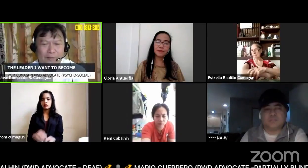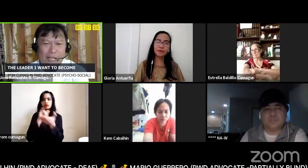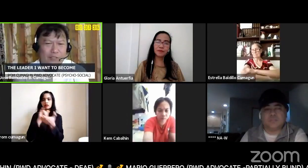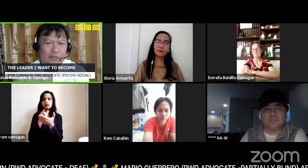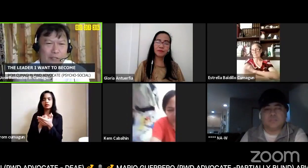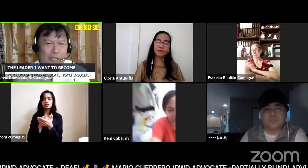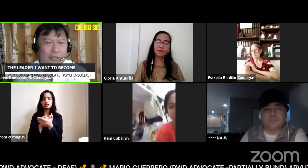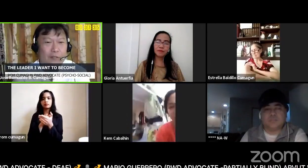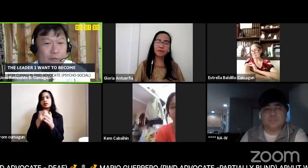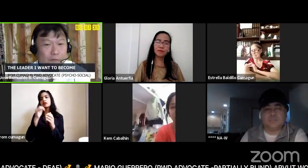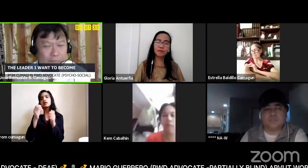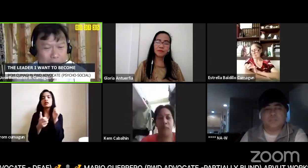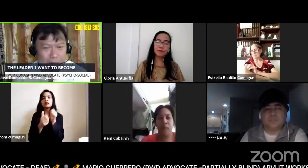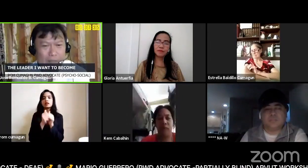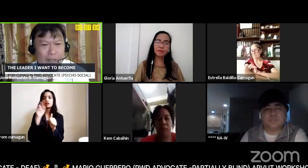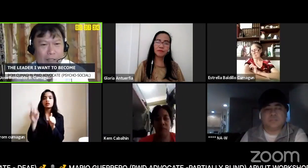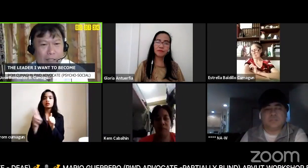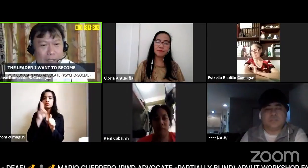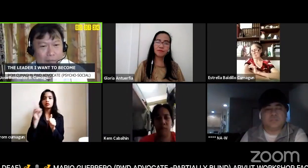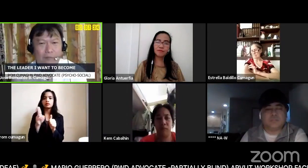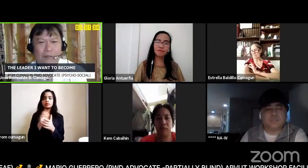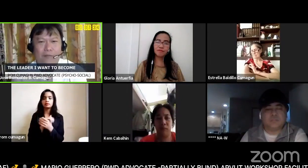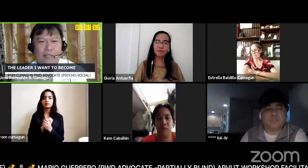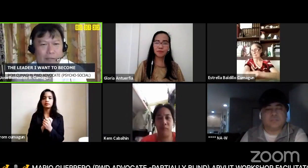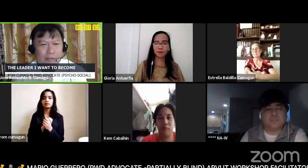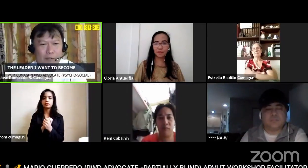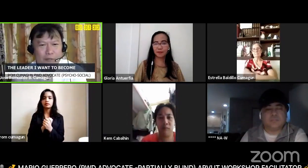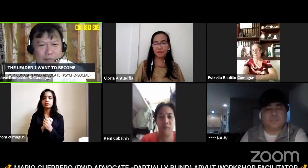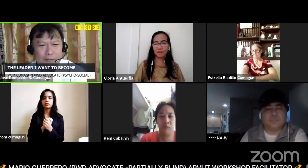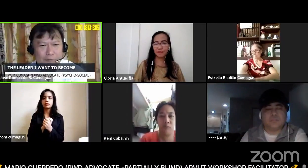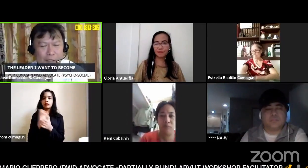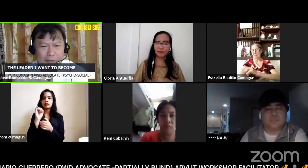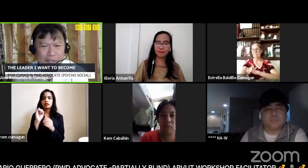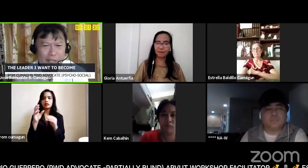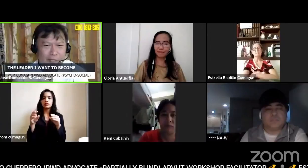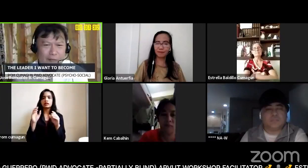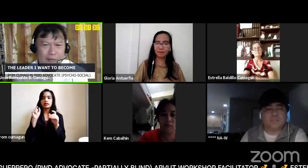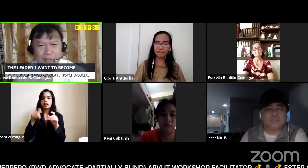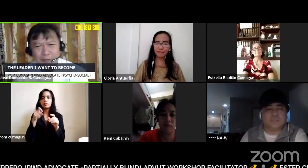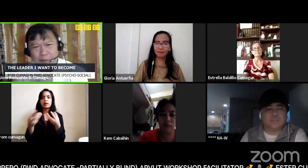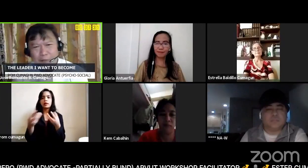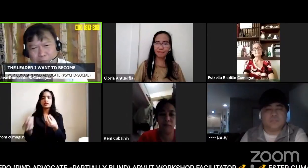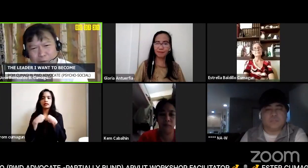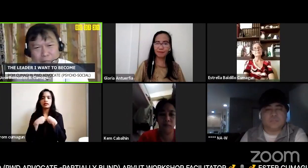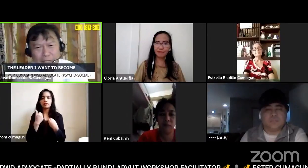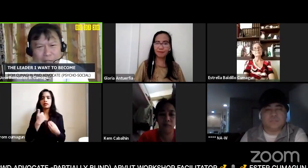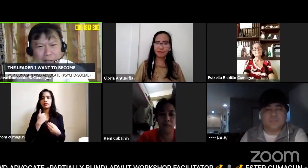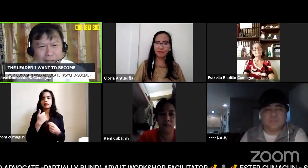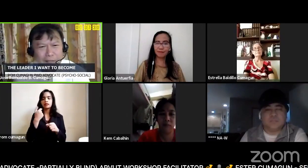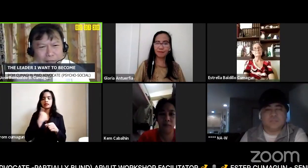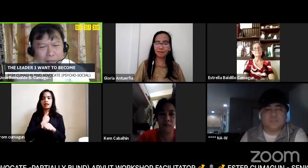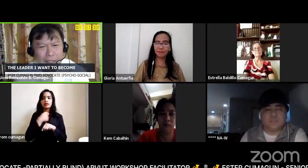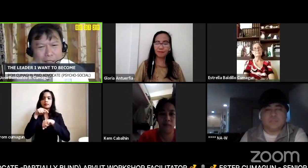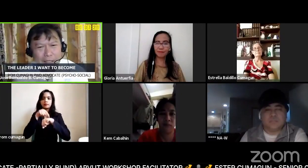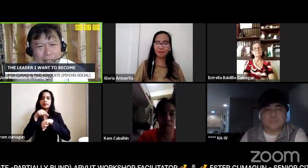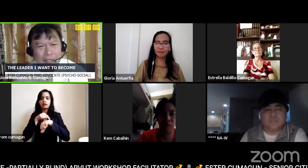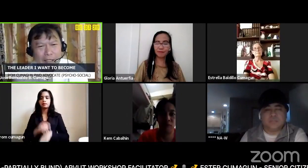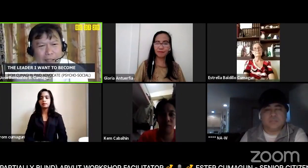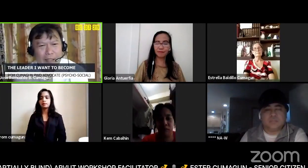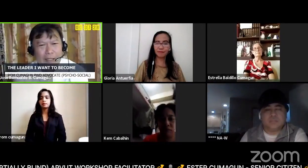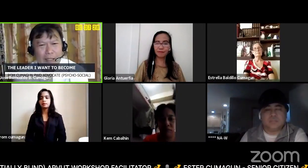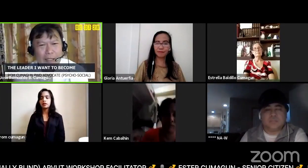most natural thing to do. Give time for yourself, prioritizing yourself. So those four